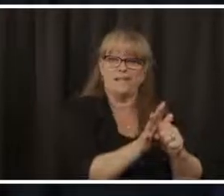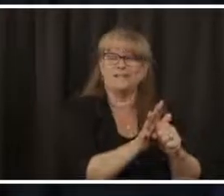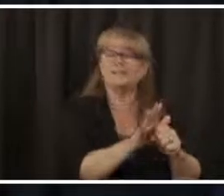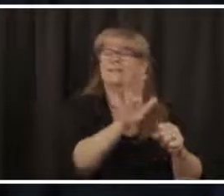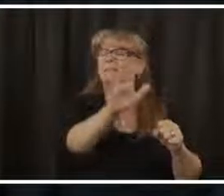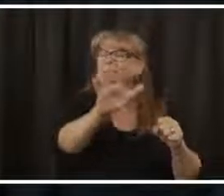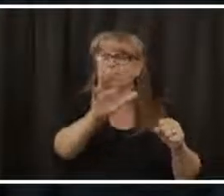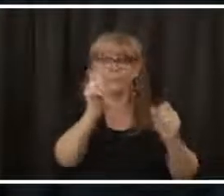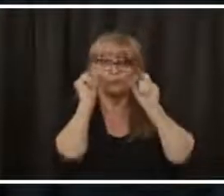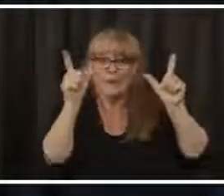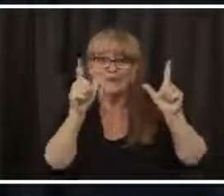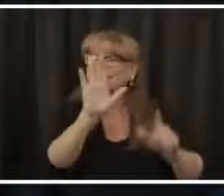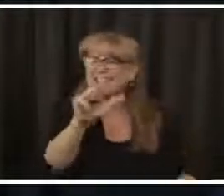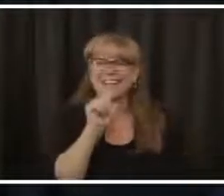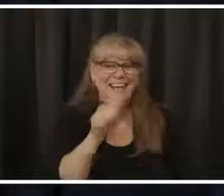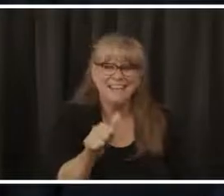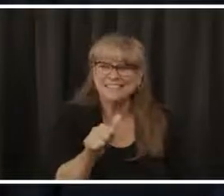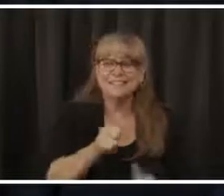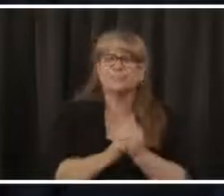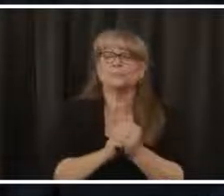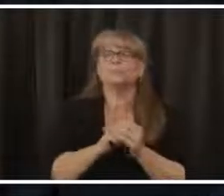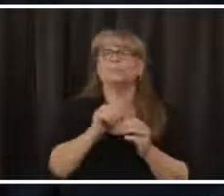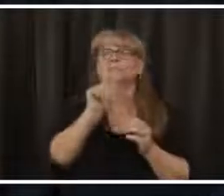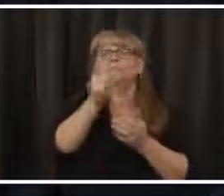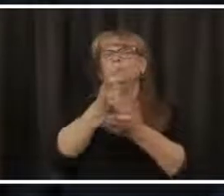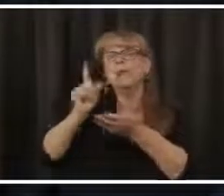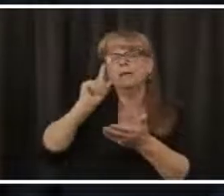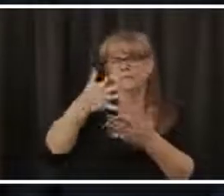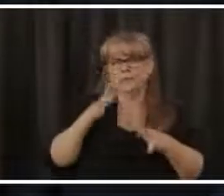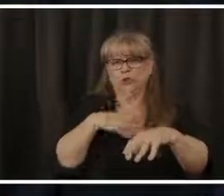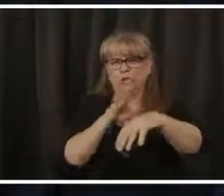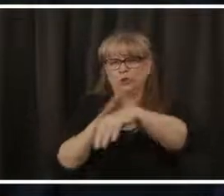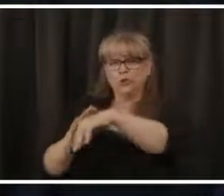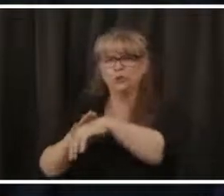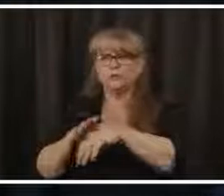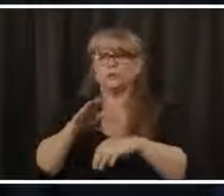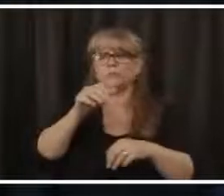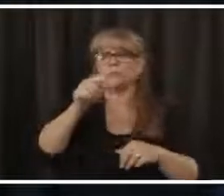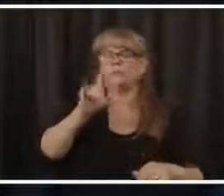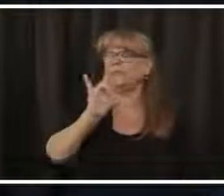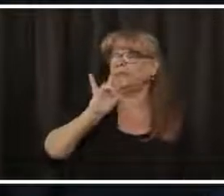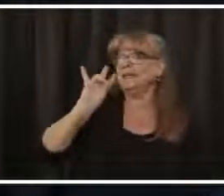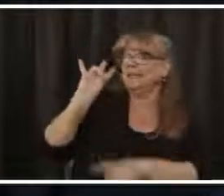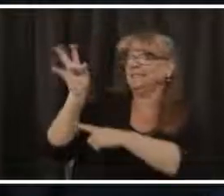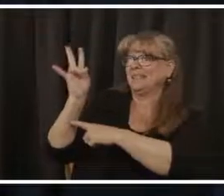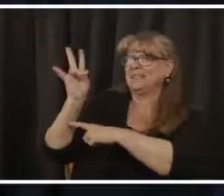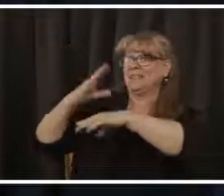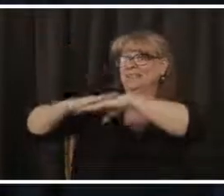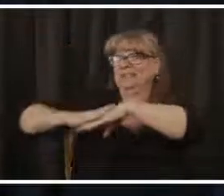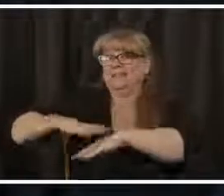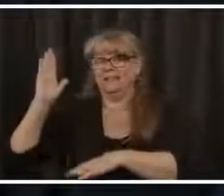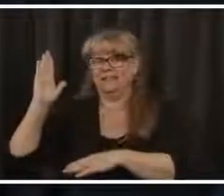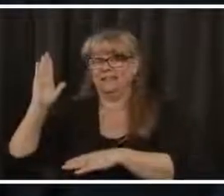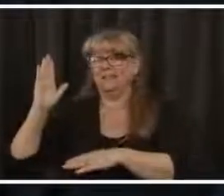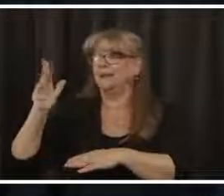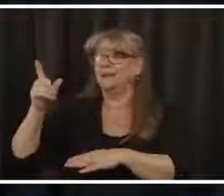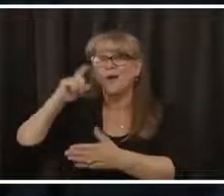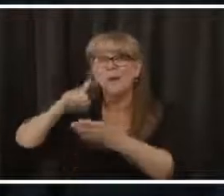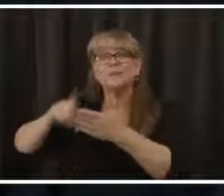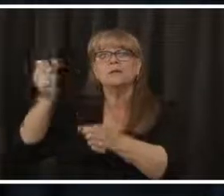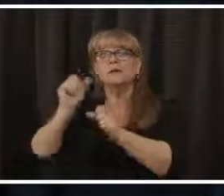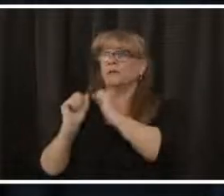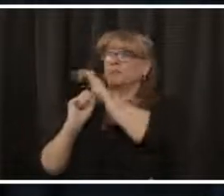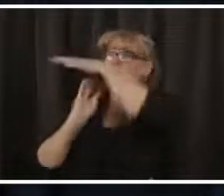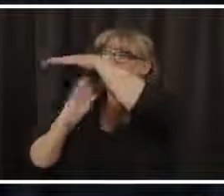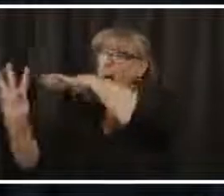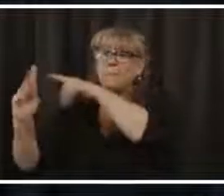we showed how amazingly people in their 70s and 80s are declining in our hospitals because they're mostly protected. Now our hospitals are being